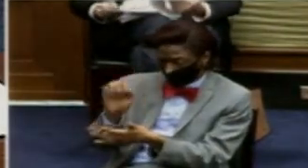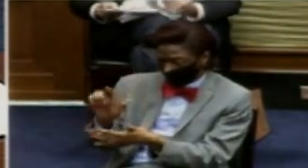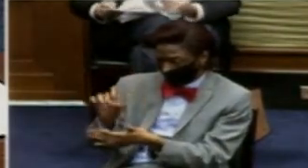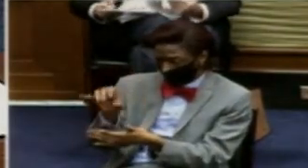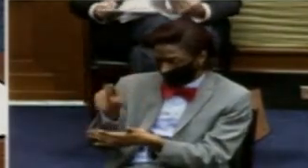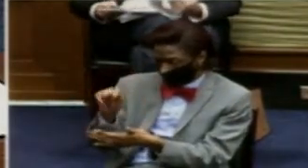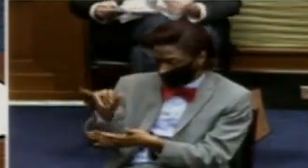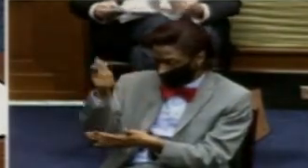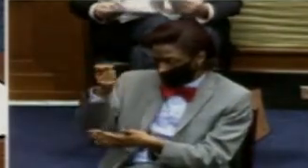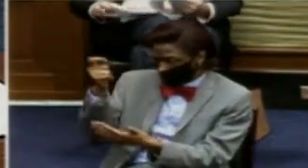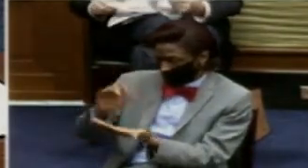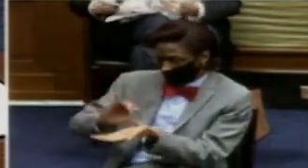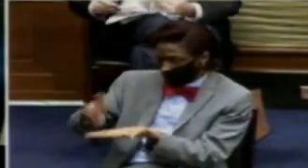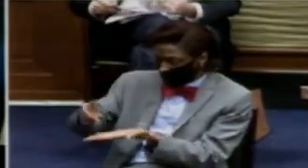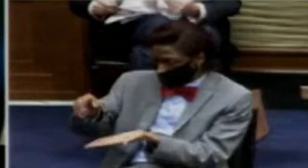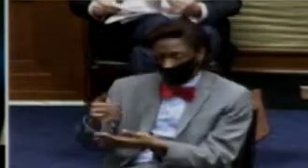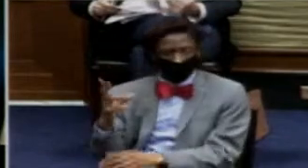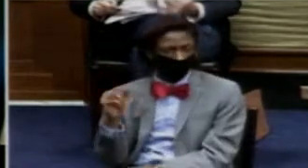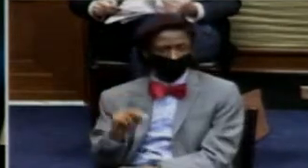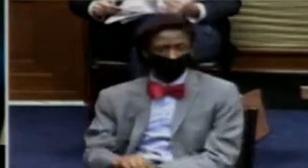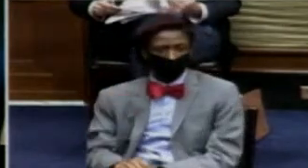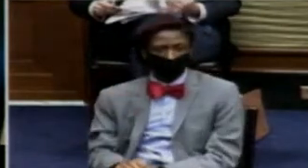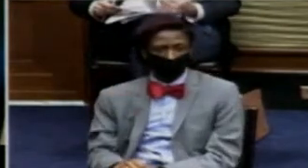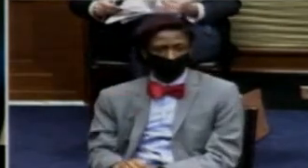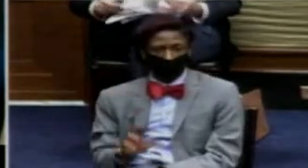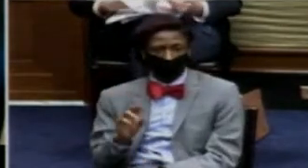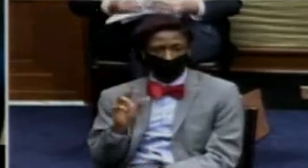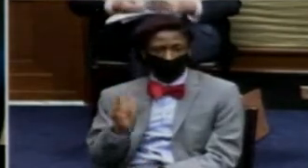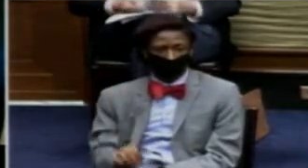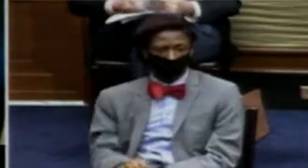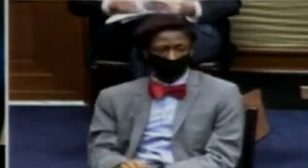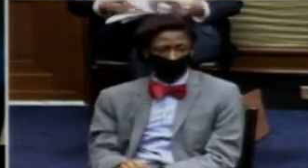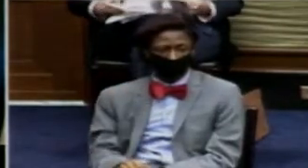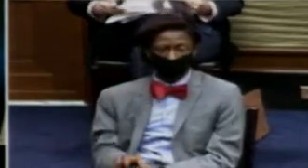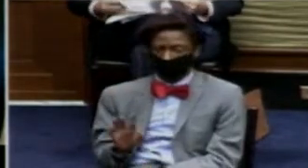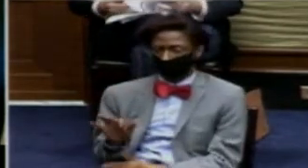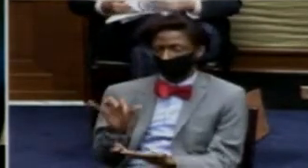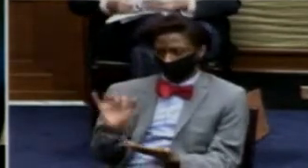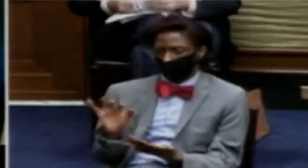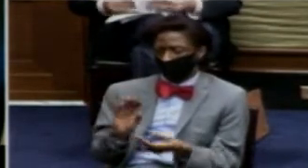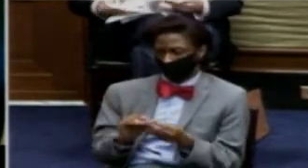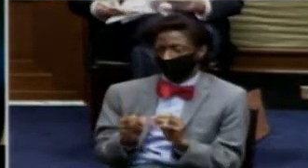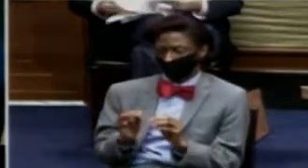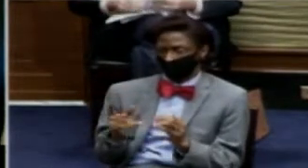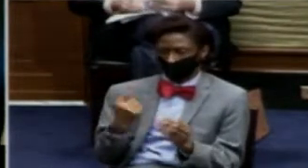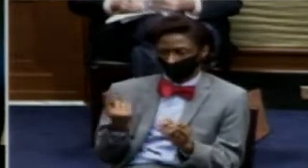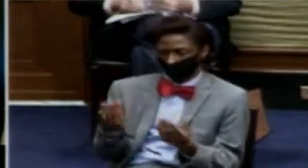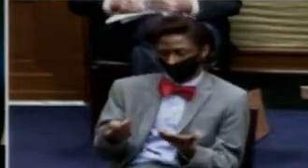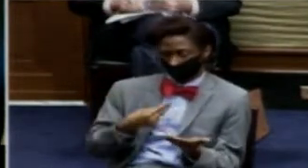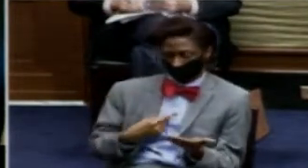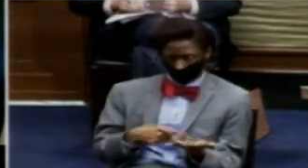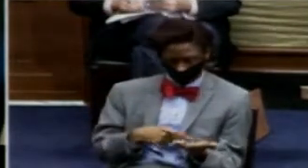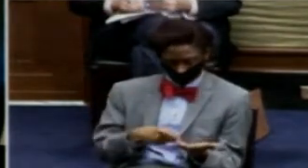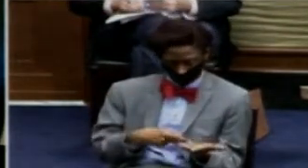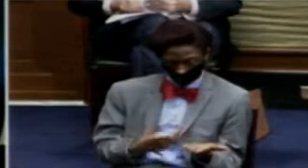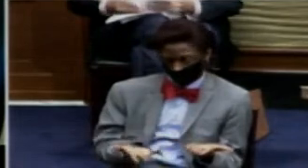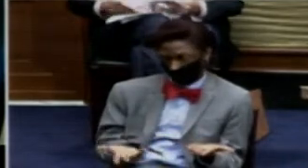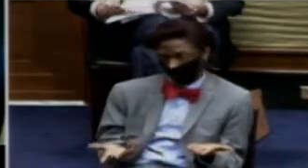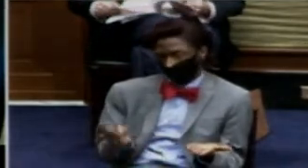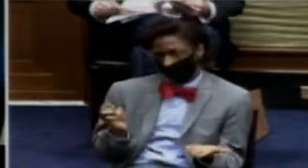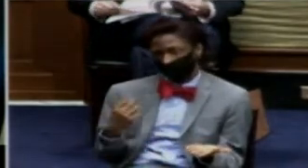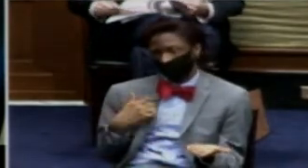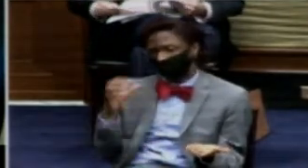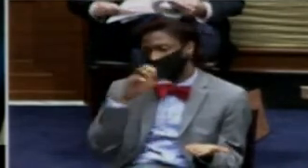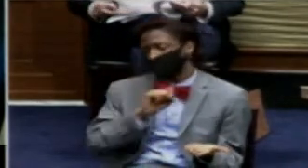not. That's the number. That's the numbers that I was actually given. So I guess,